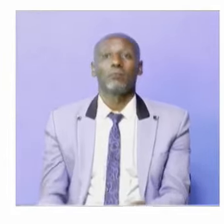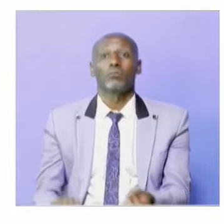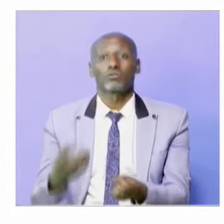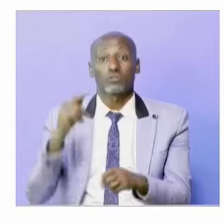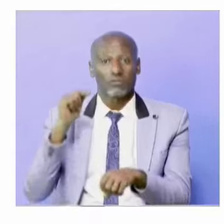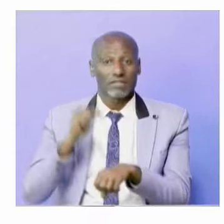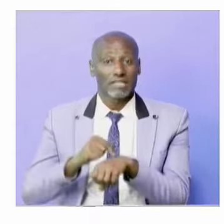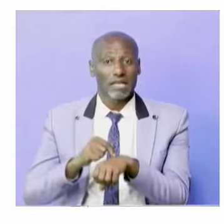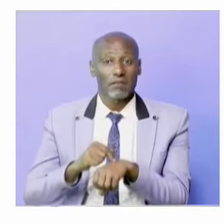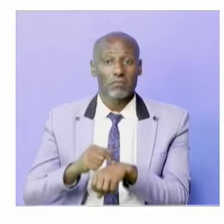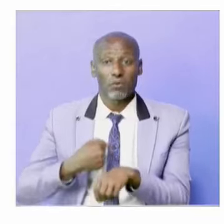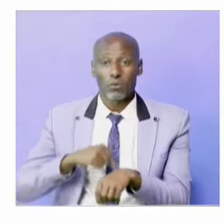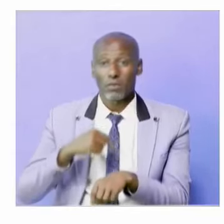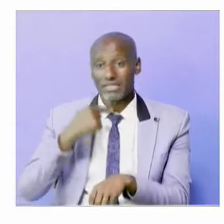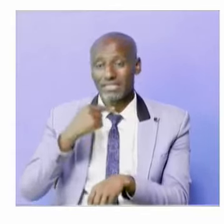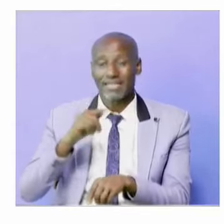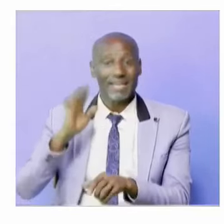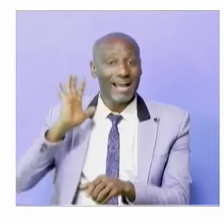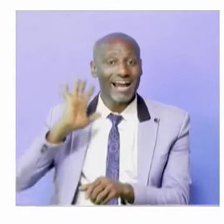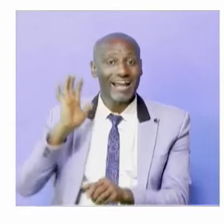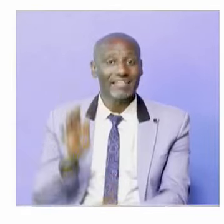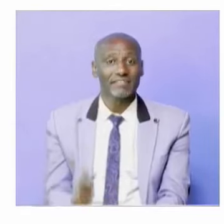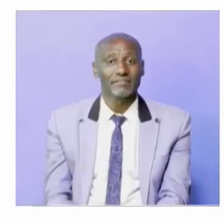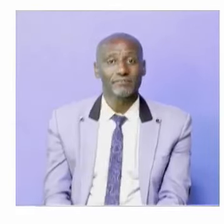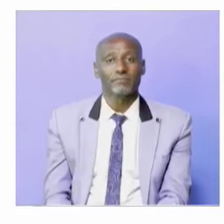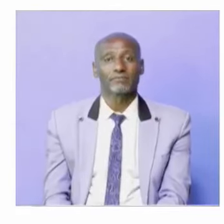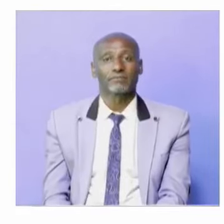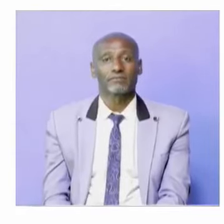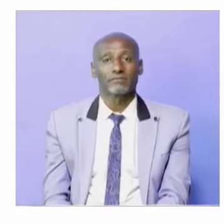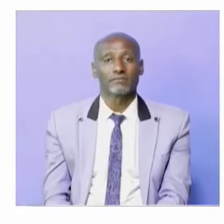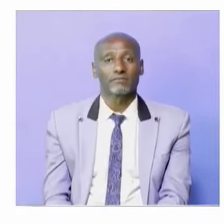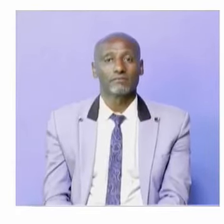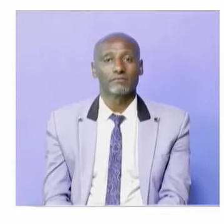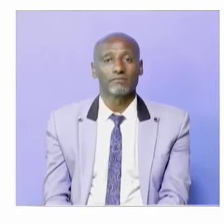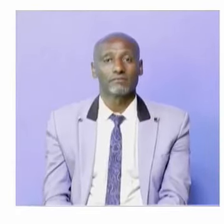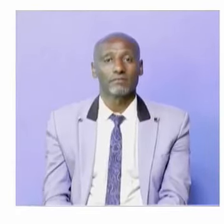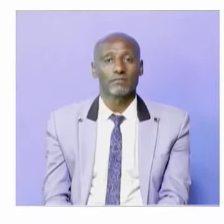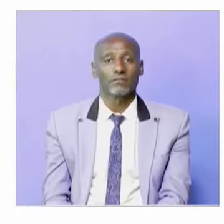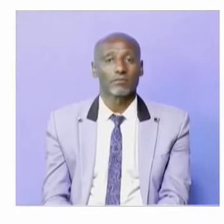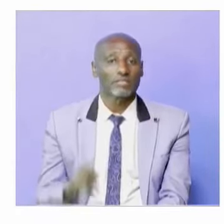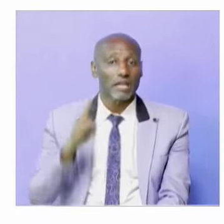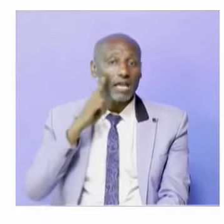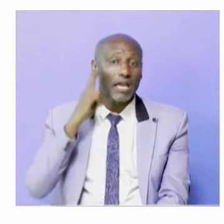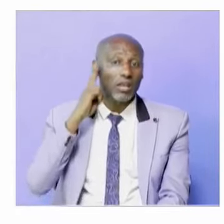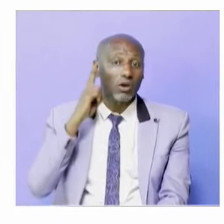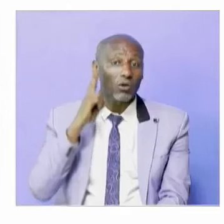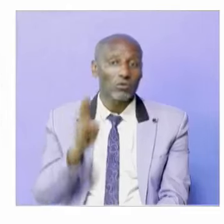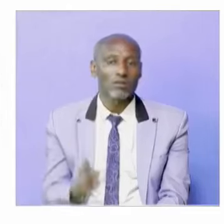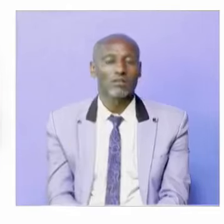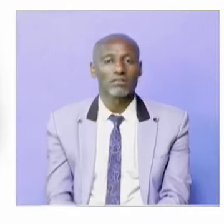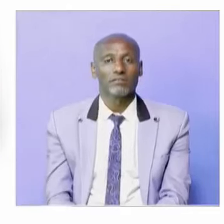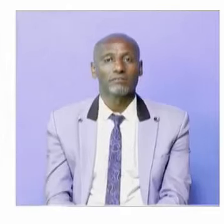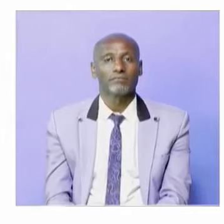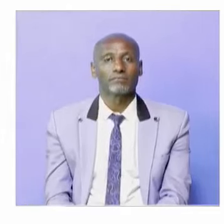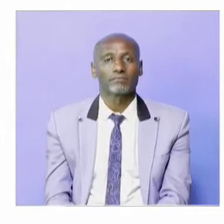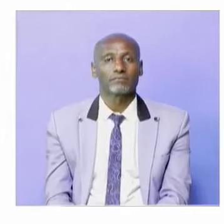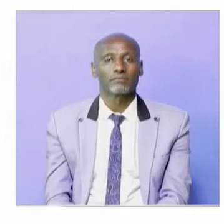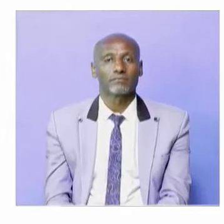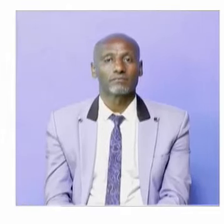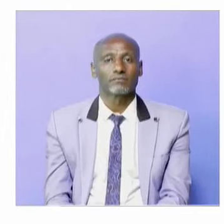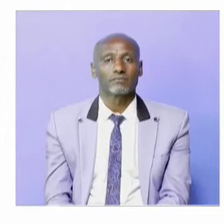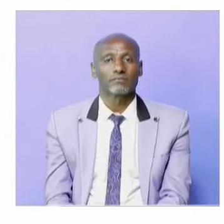hi, okay? And also we can say maybe hello. Can be said, doesn't matter. We